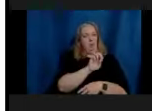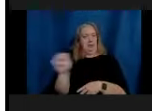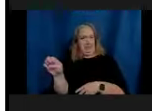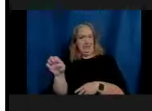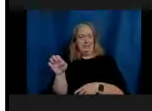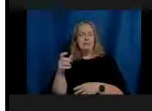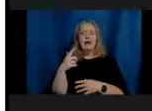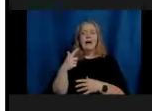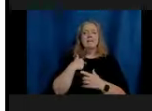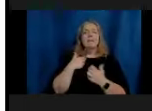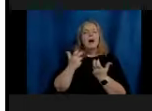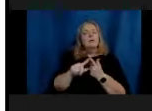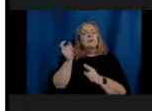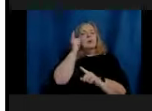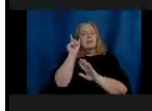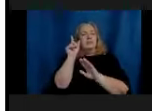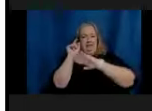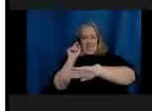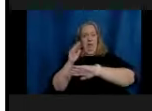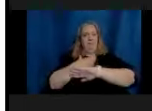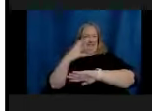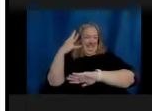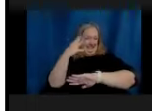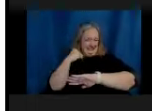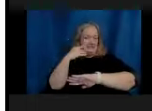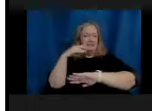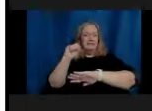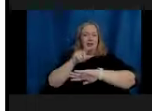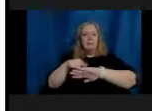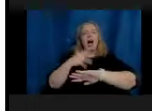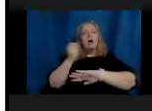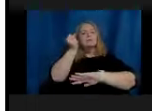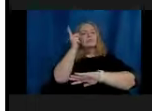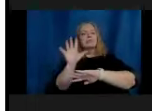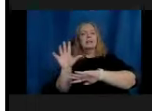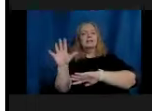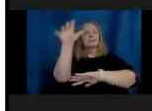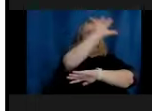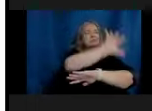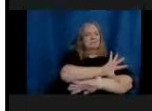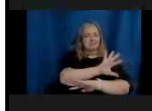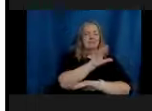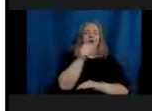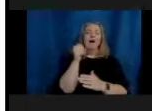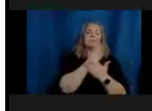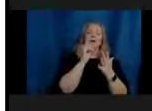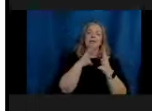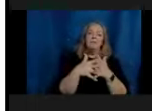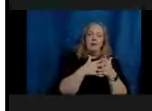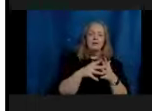of Americana outside of my home area and kind of see where the differences, where the